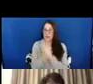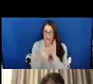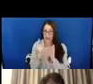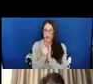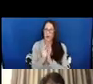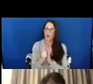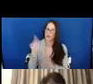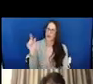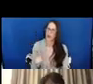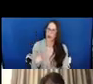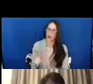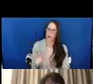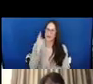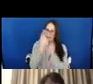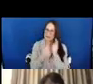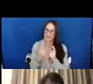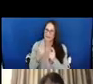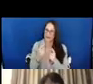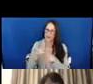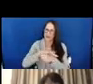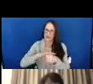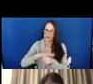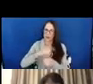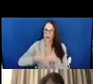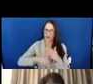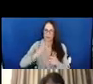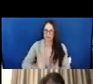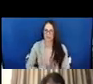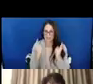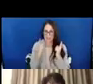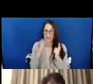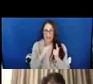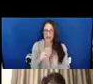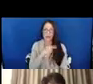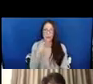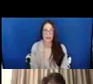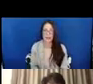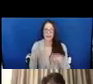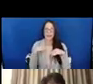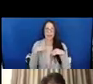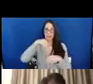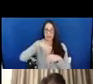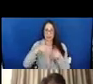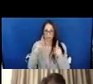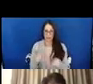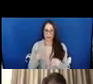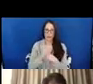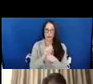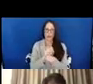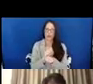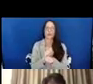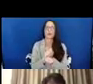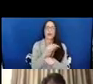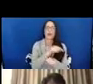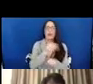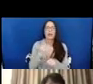considering that local cost of living and the risks taken on by in-person work. While they and other participants